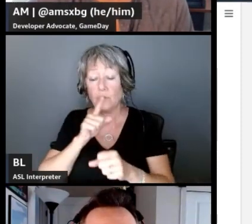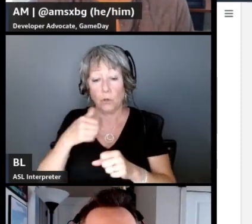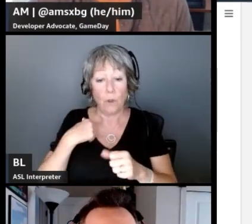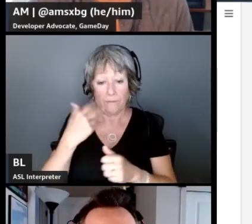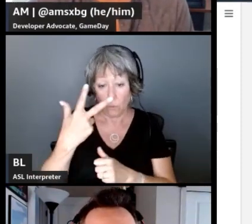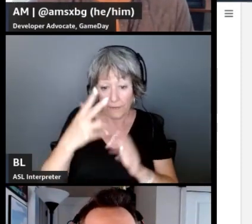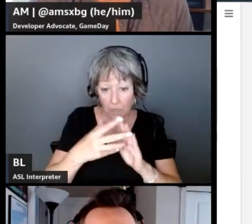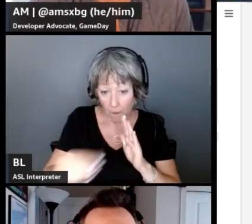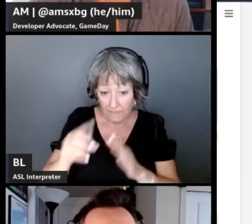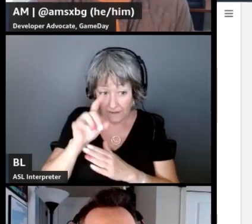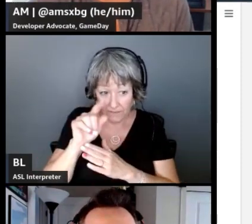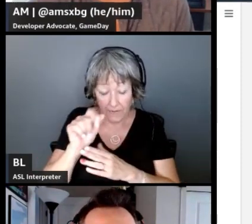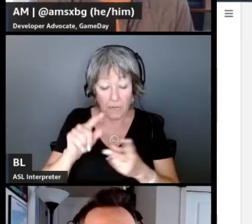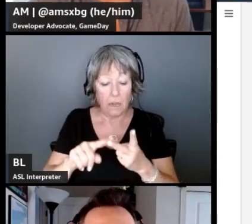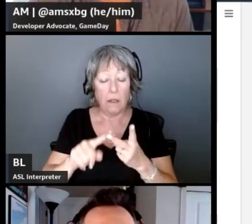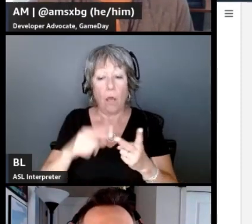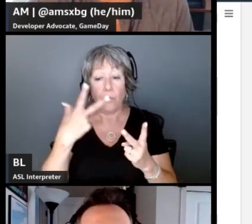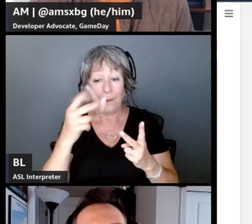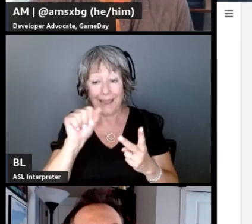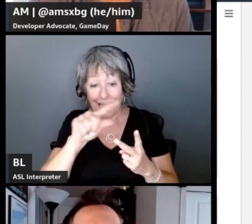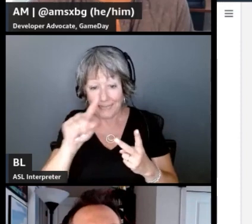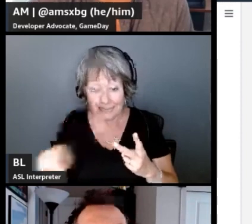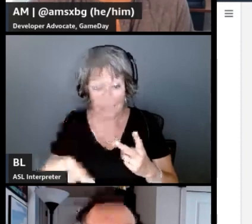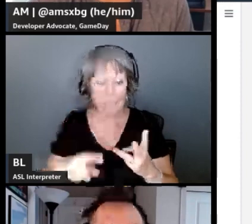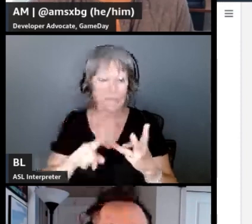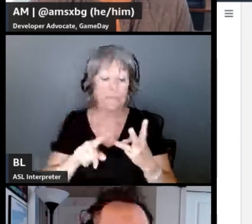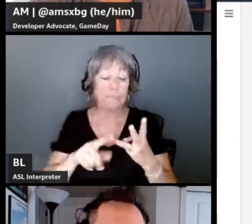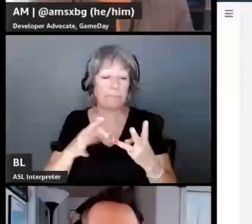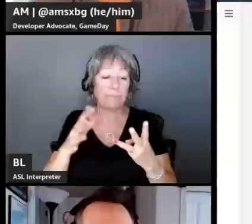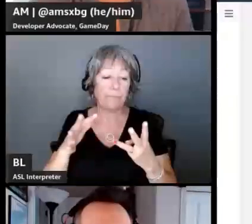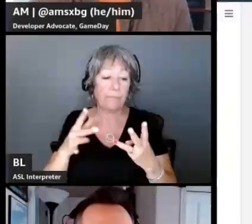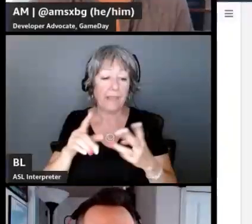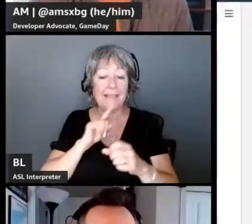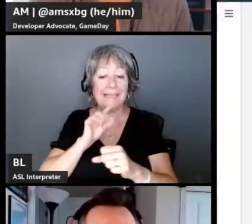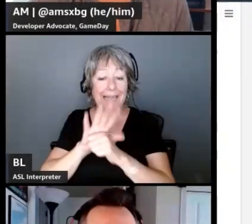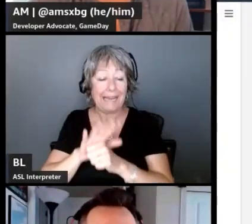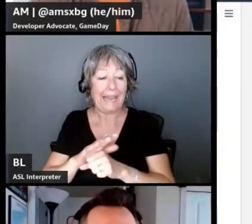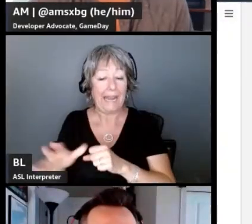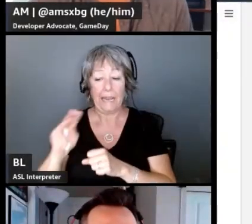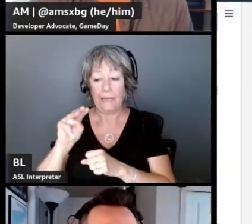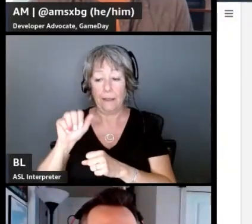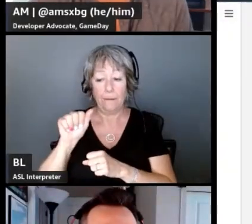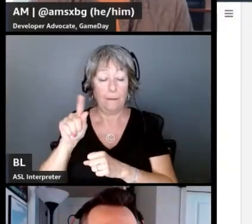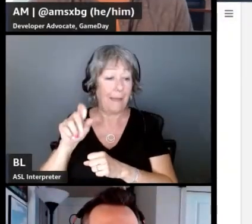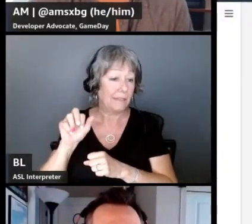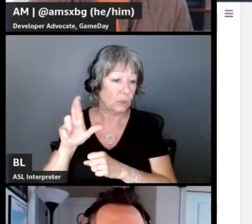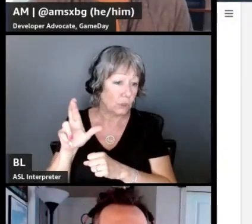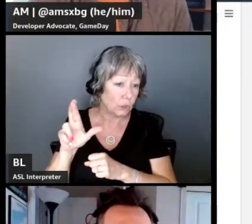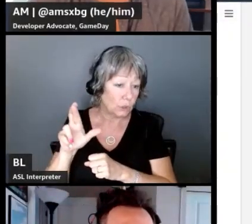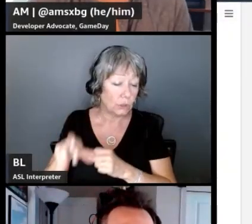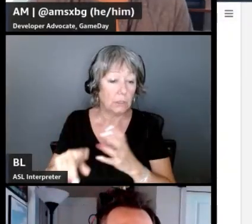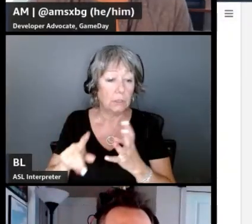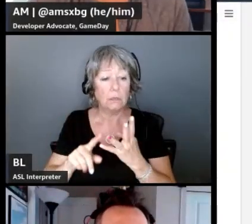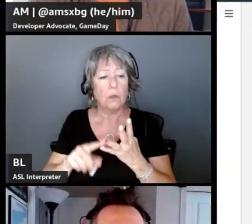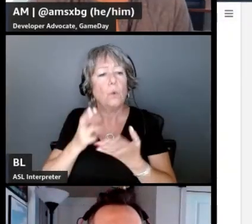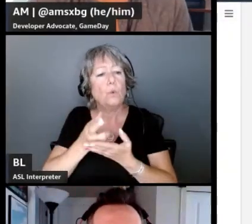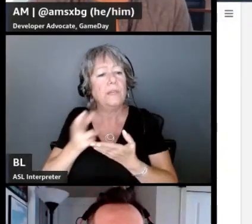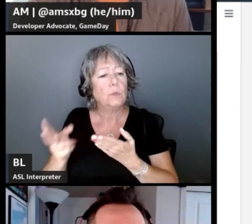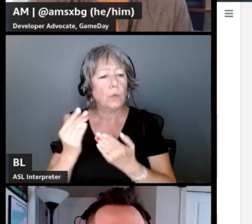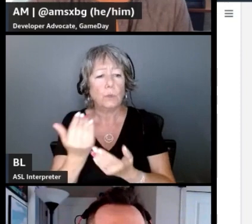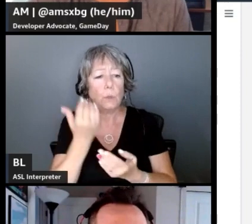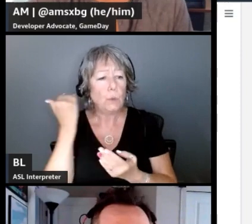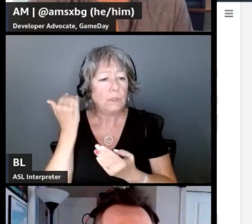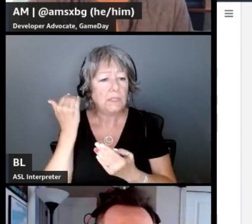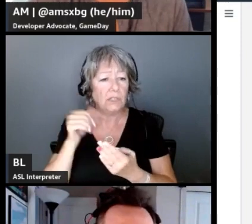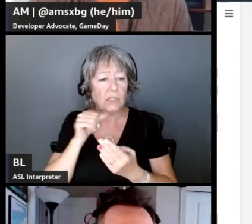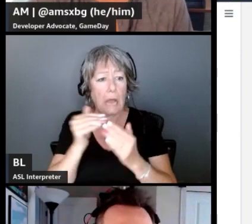keep 3 AZs. They do keep dedicated masters. They ensure that the resource usage is not beyond a